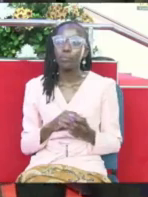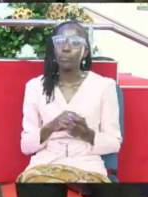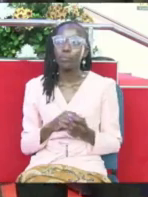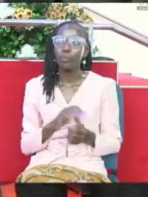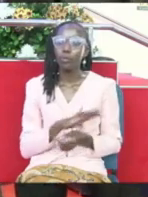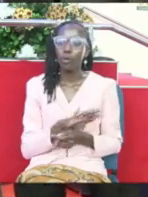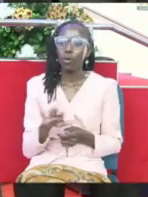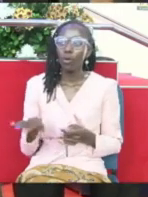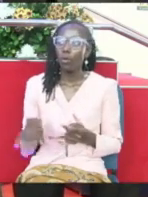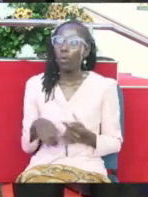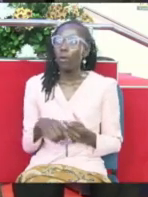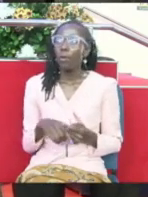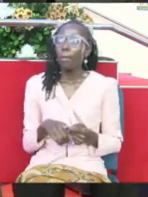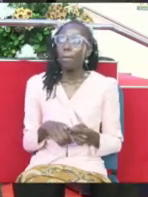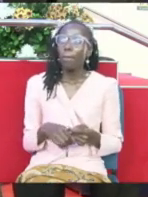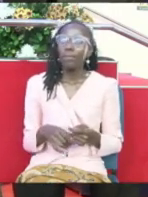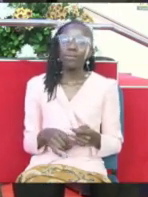Kuna watu wanapendaga kukimbia usiku.